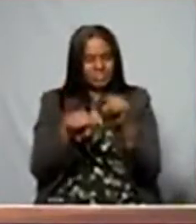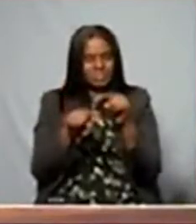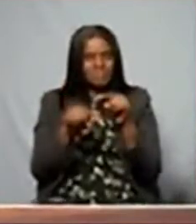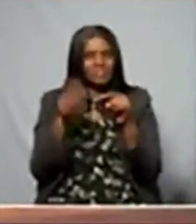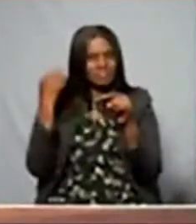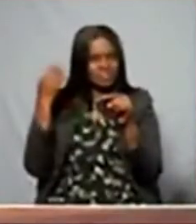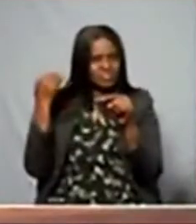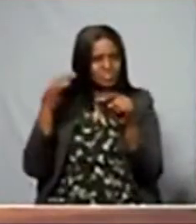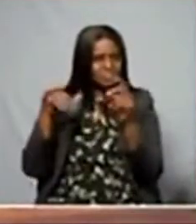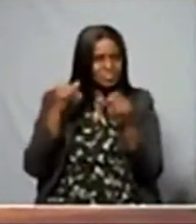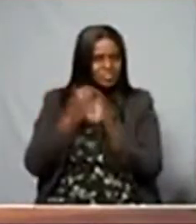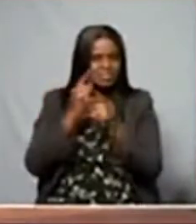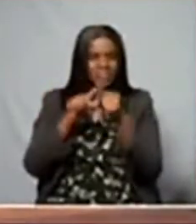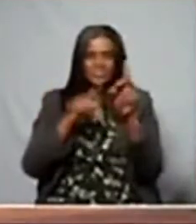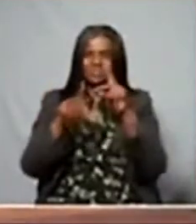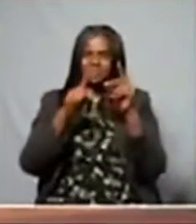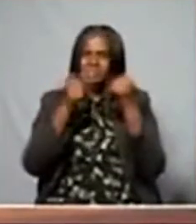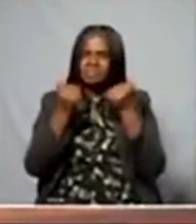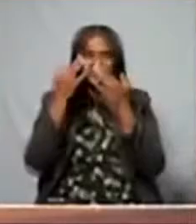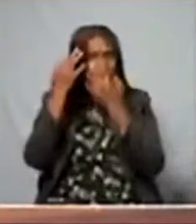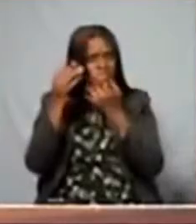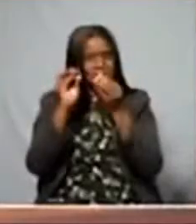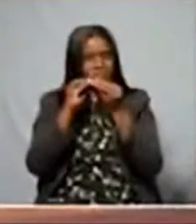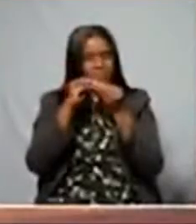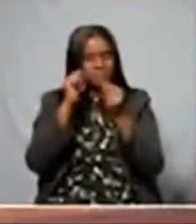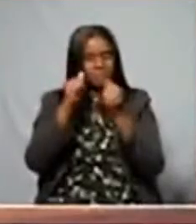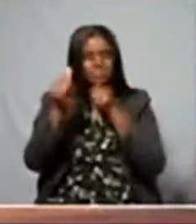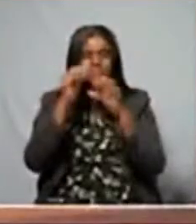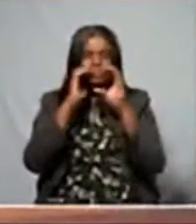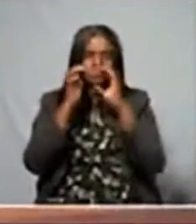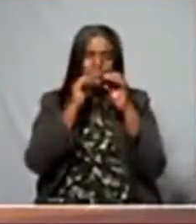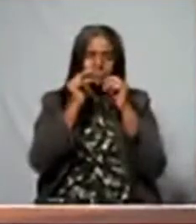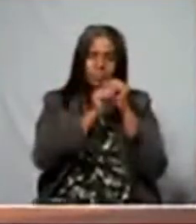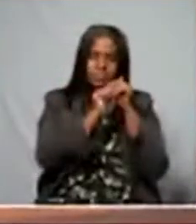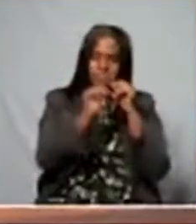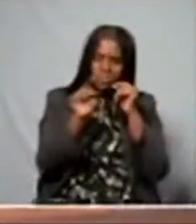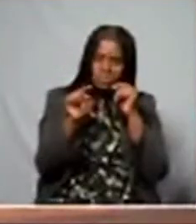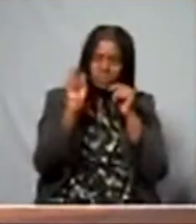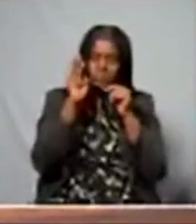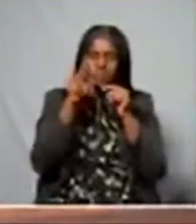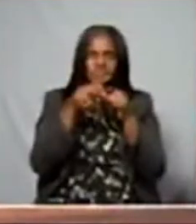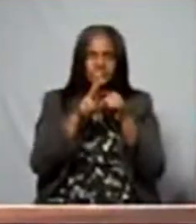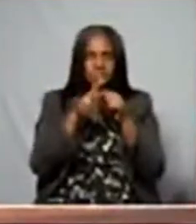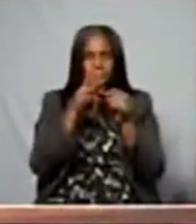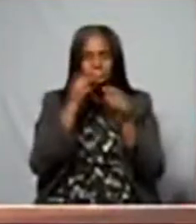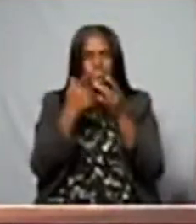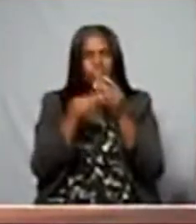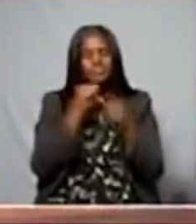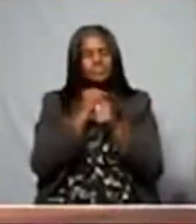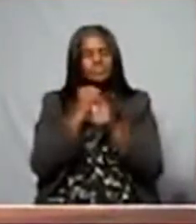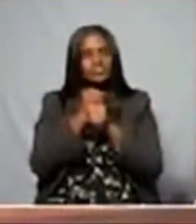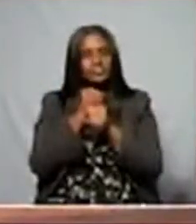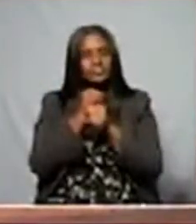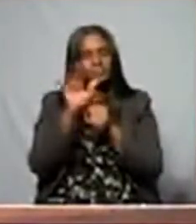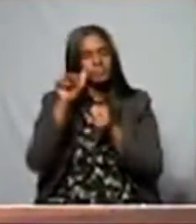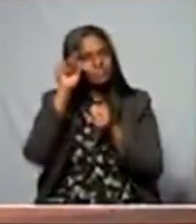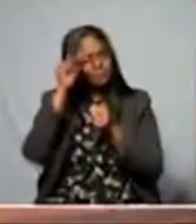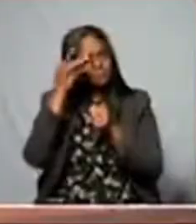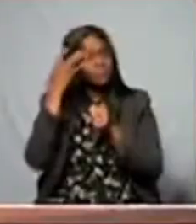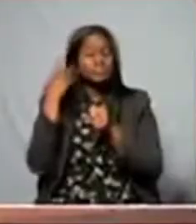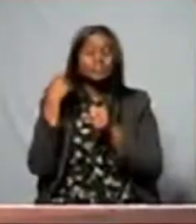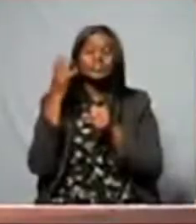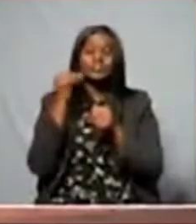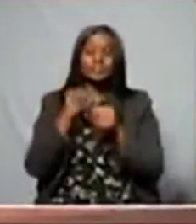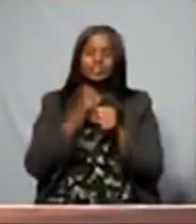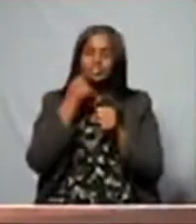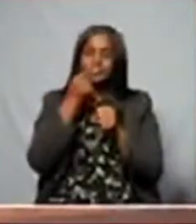it was last year. But people are still expectant because we communicated this dam, and that dam. Is supposed to be worked by your ministry. So that's why we